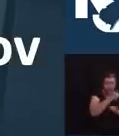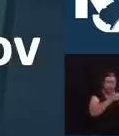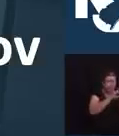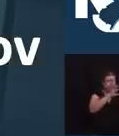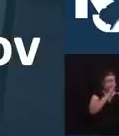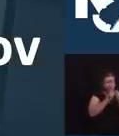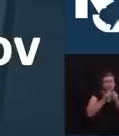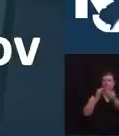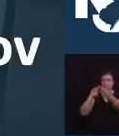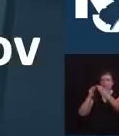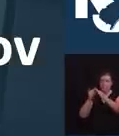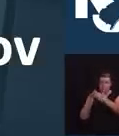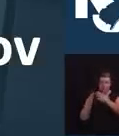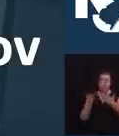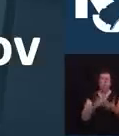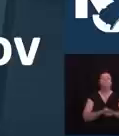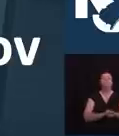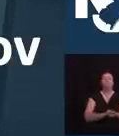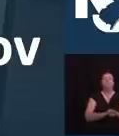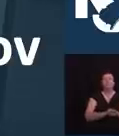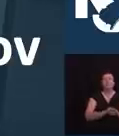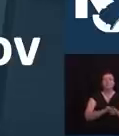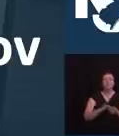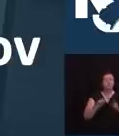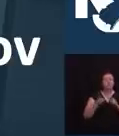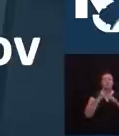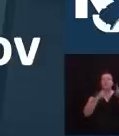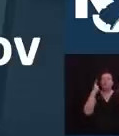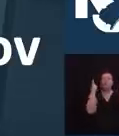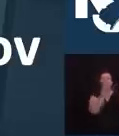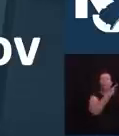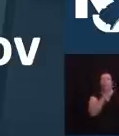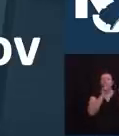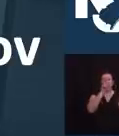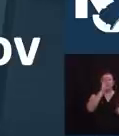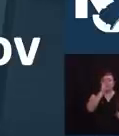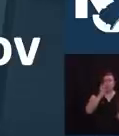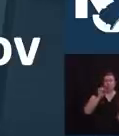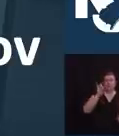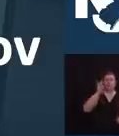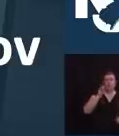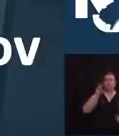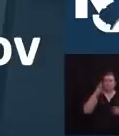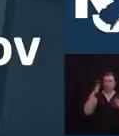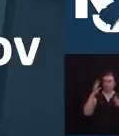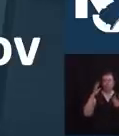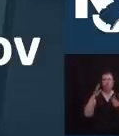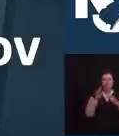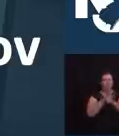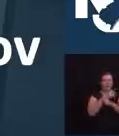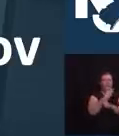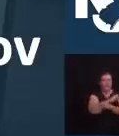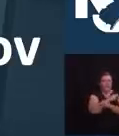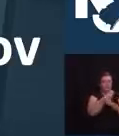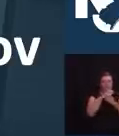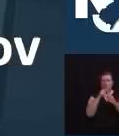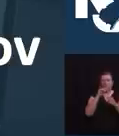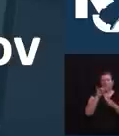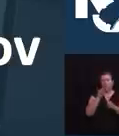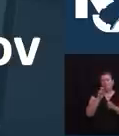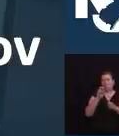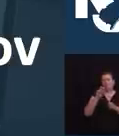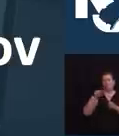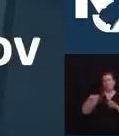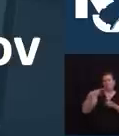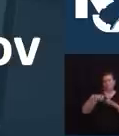Our initial goal was 4.7 million fully vaccinated by June 30th. We're leaving that one in the dust. I would